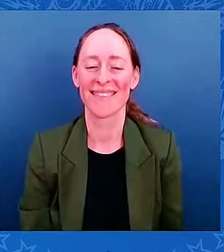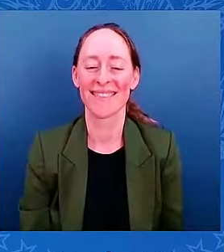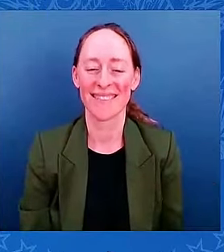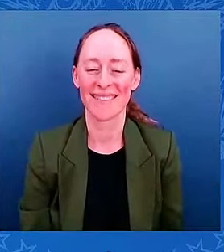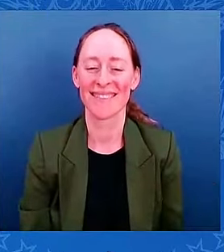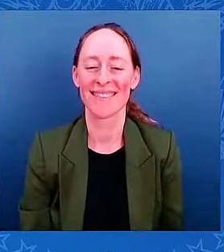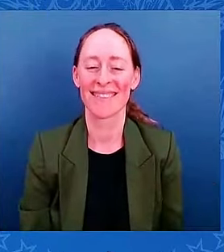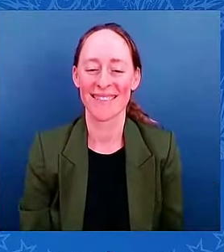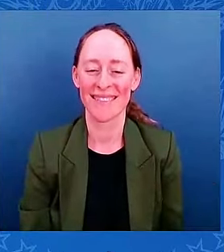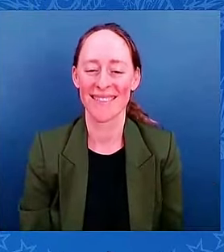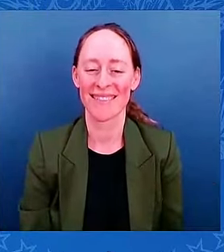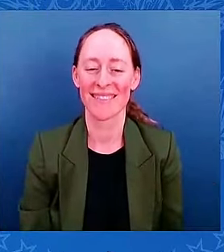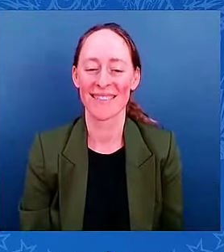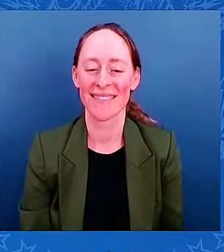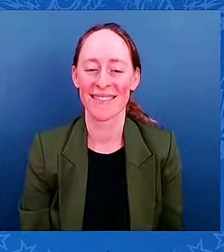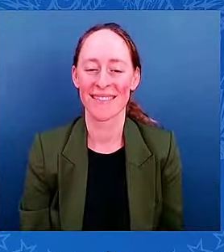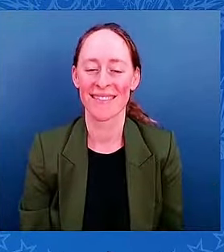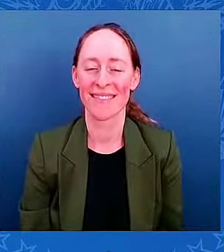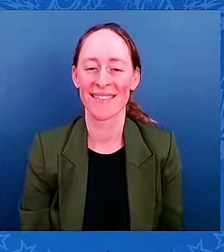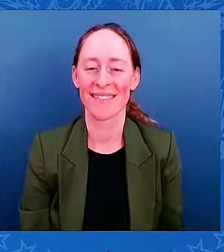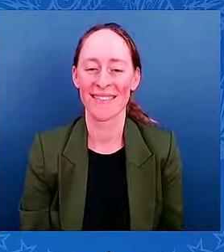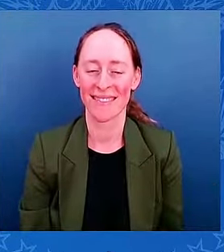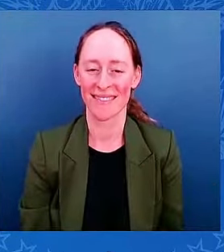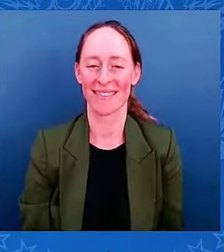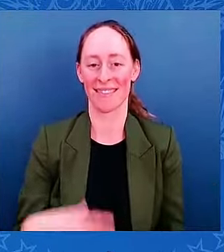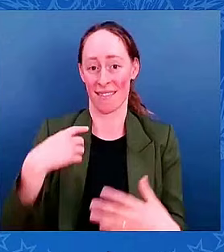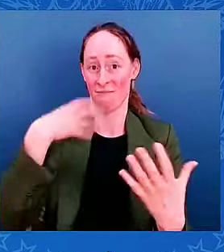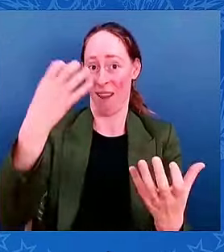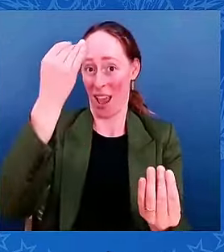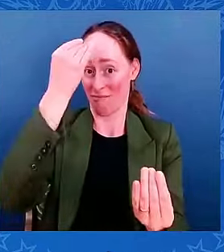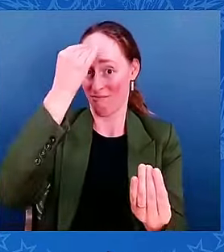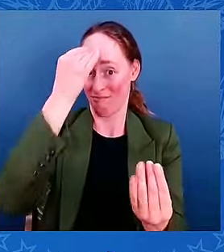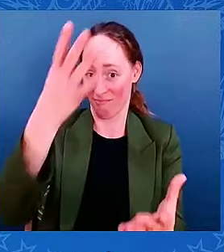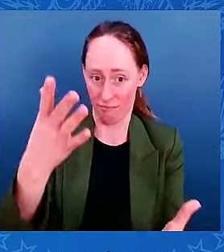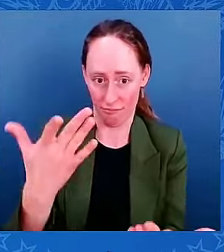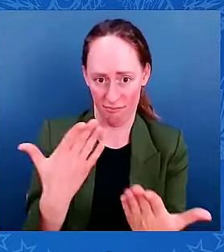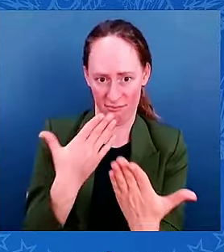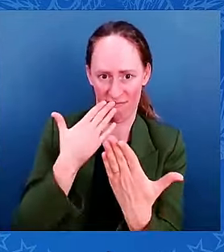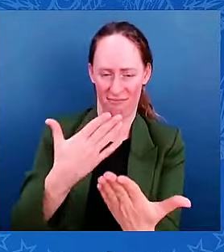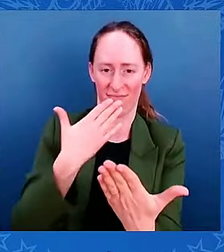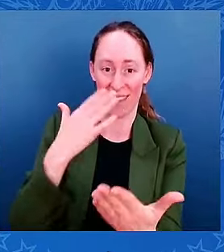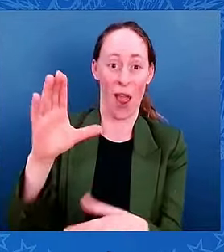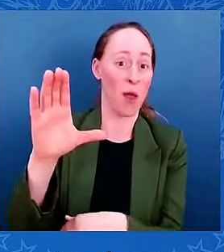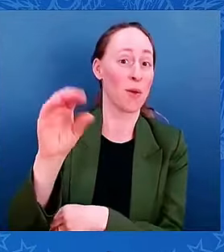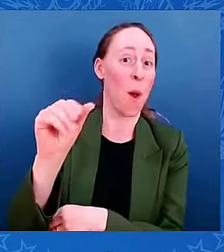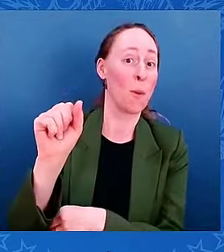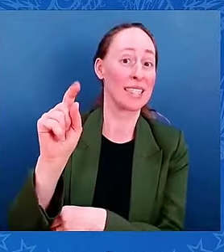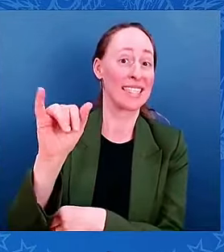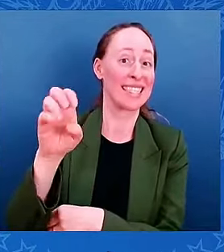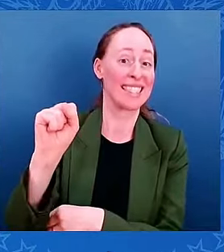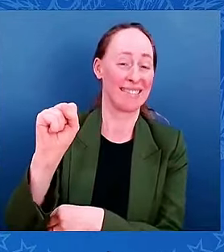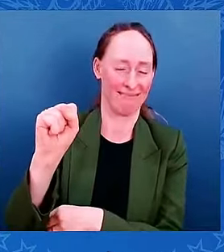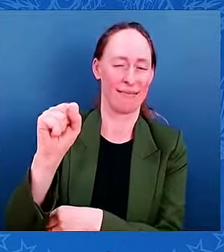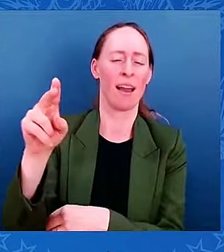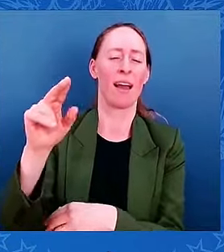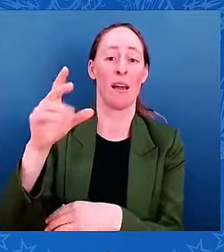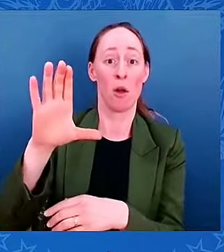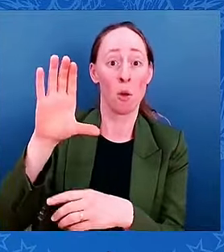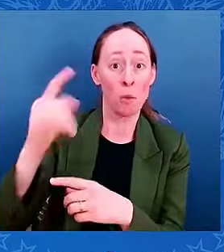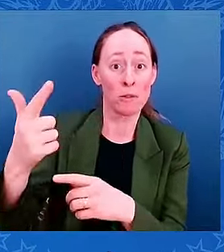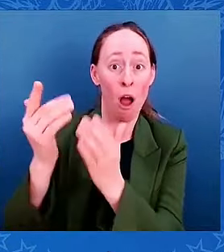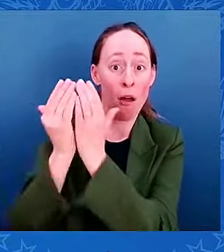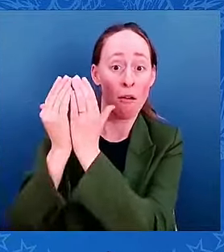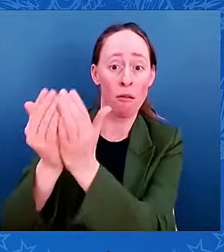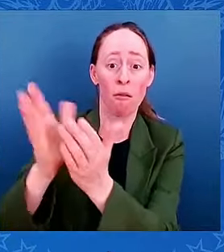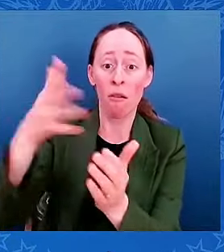Thank you. I want to thank the Coasties. You know, the Coast Guard, they're deployed more places around the world than any other branch. And you play with a good